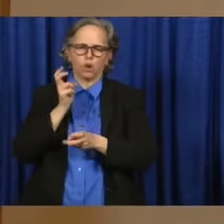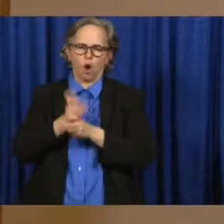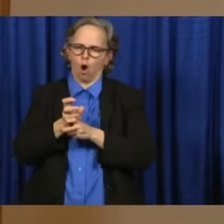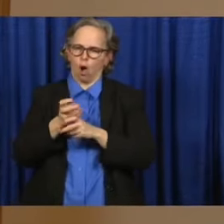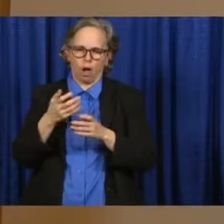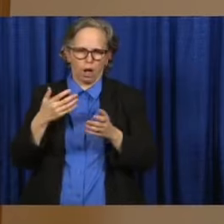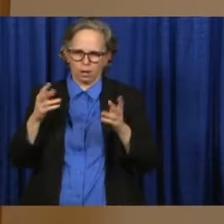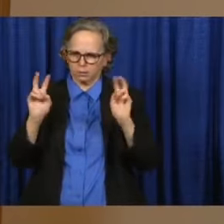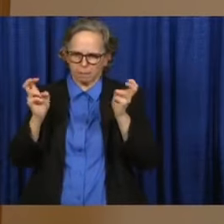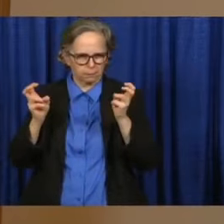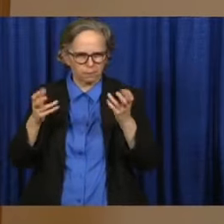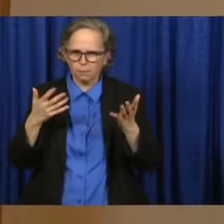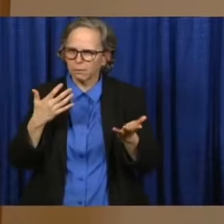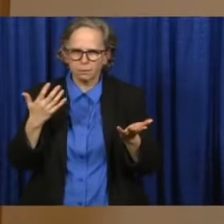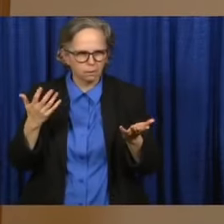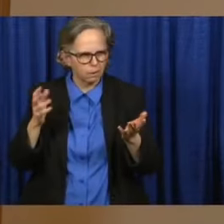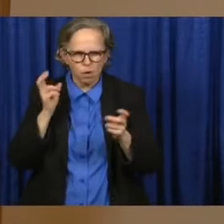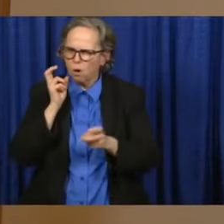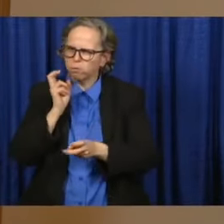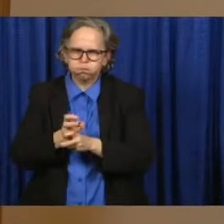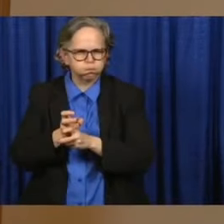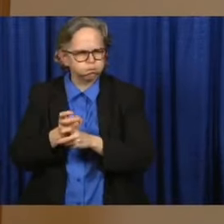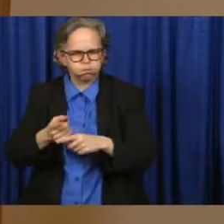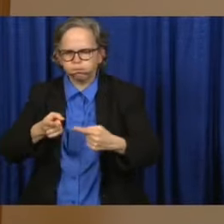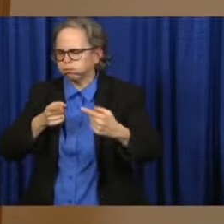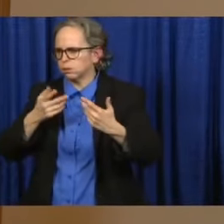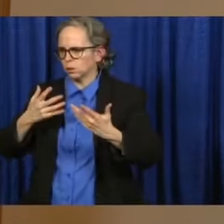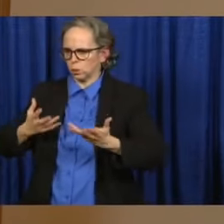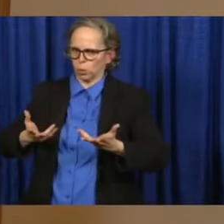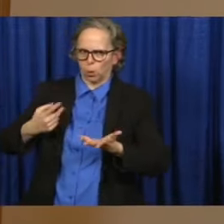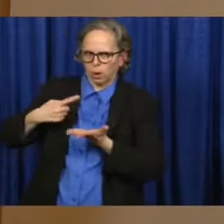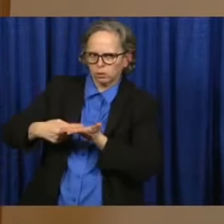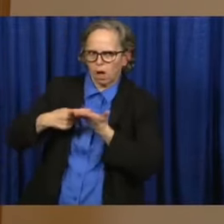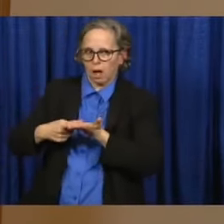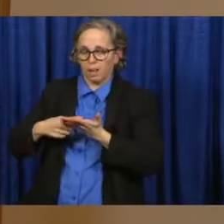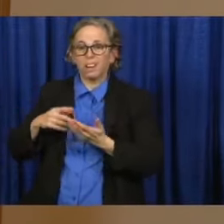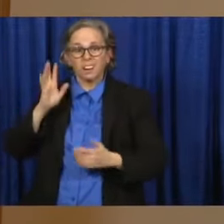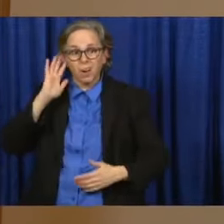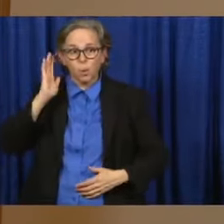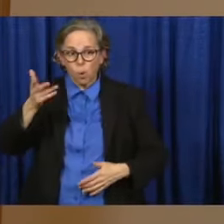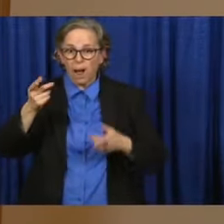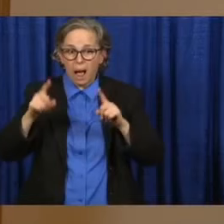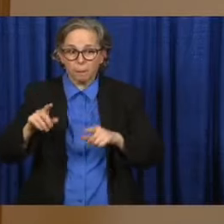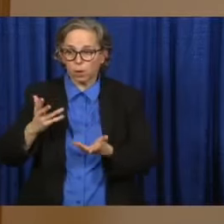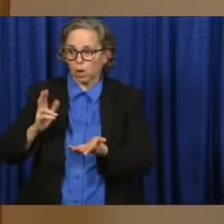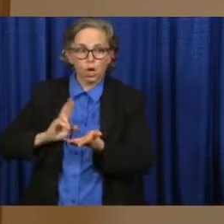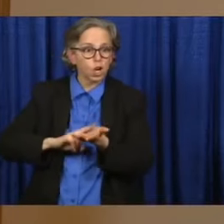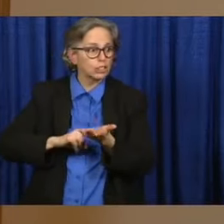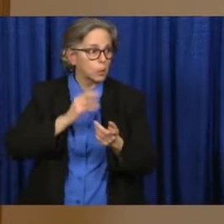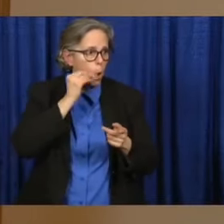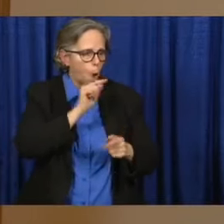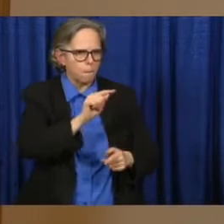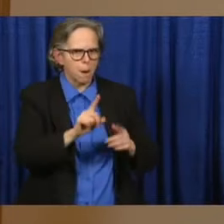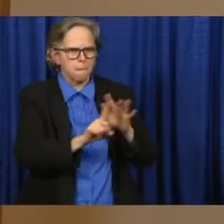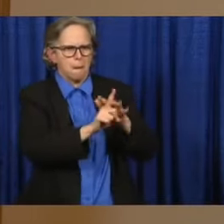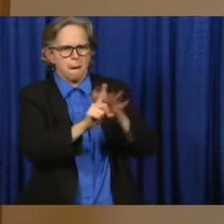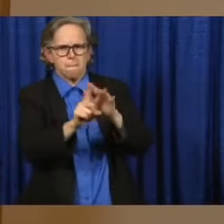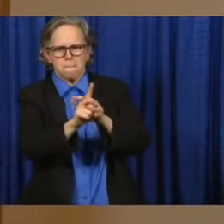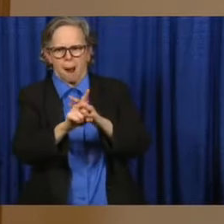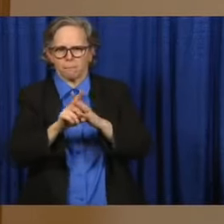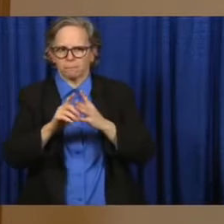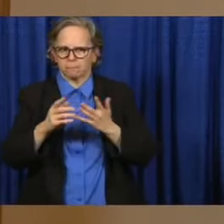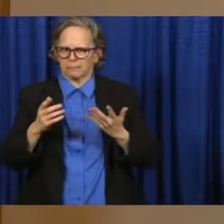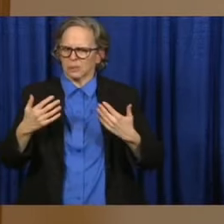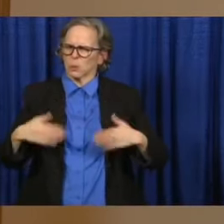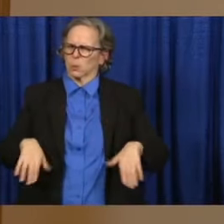will be conversations that are happening at nursing homes around already the directives that we have the option as citizens to make. But in a